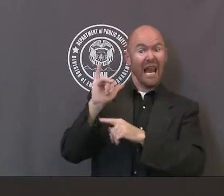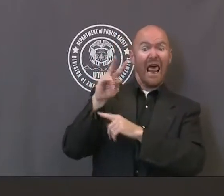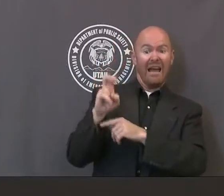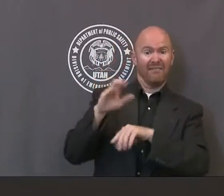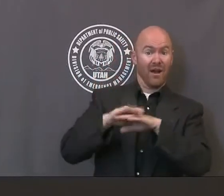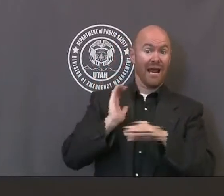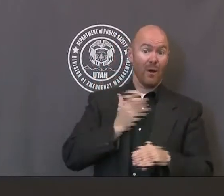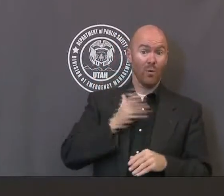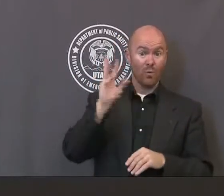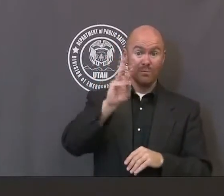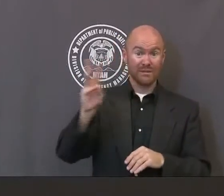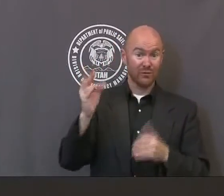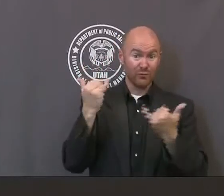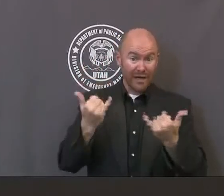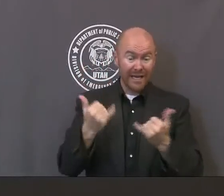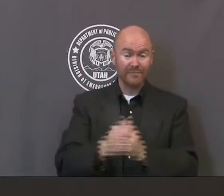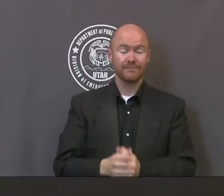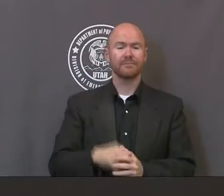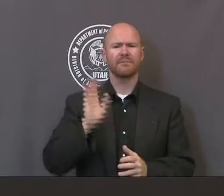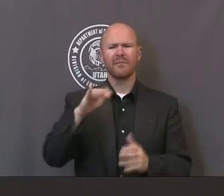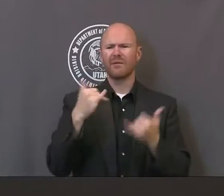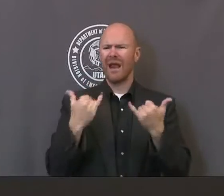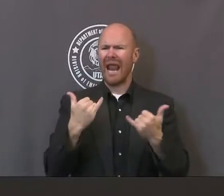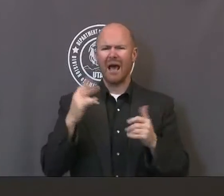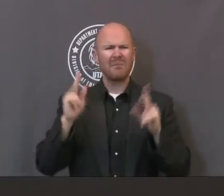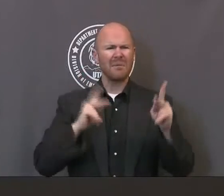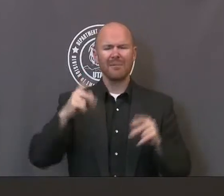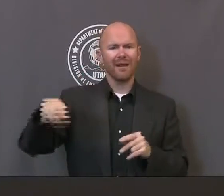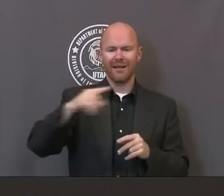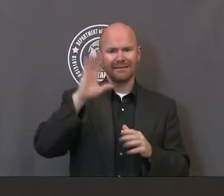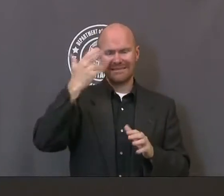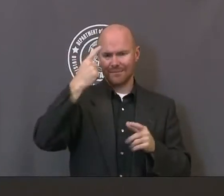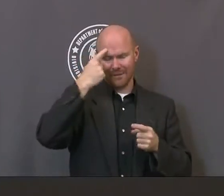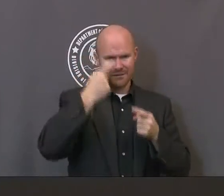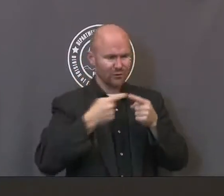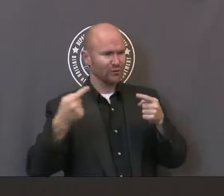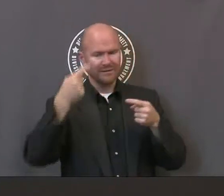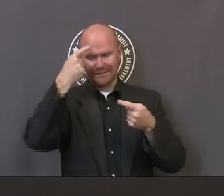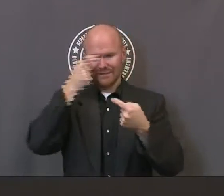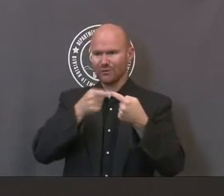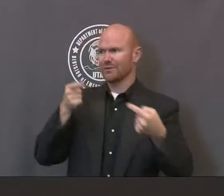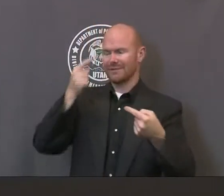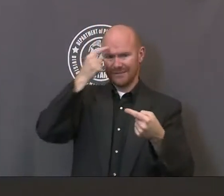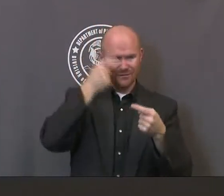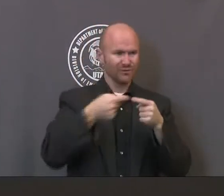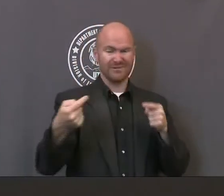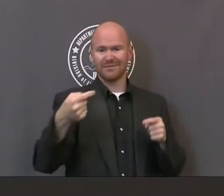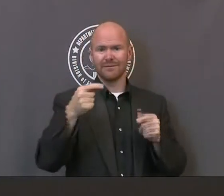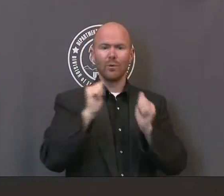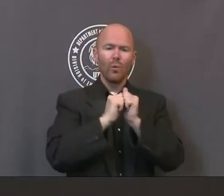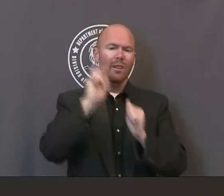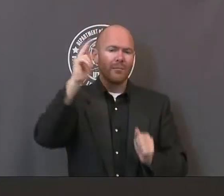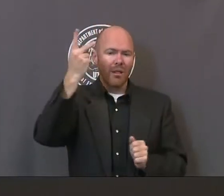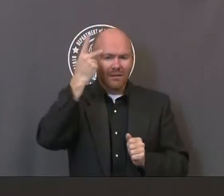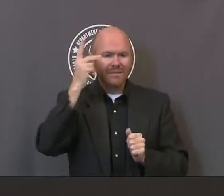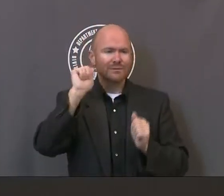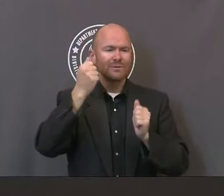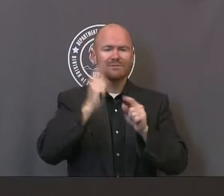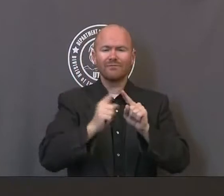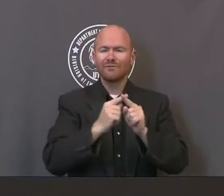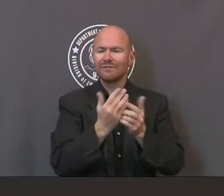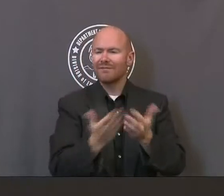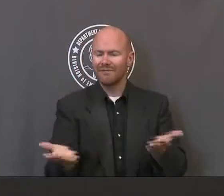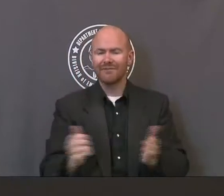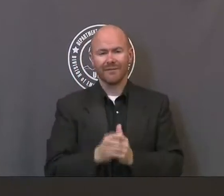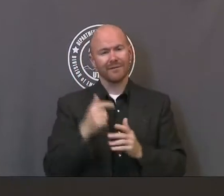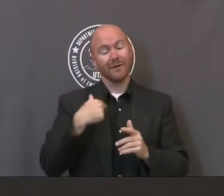a time where nobody seems willing to be able to agree on much of anything, and believe me, that is an understatement, I think we all look